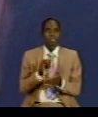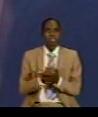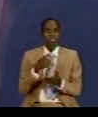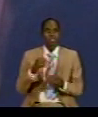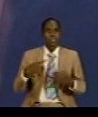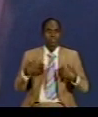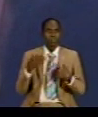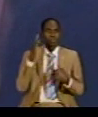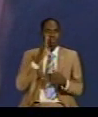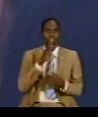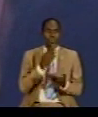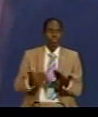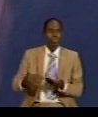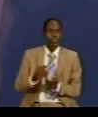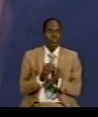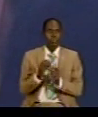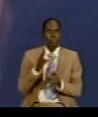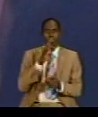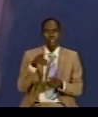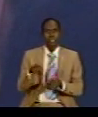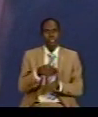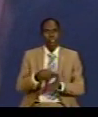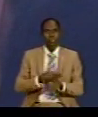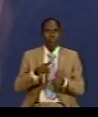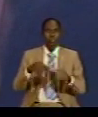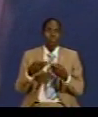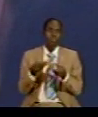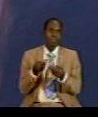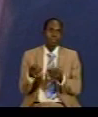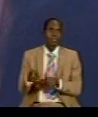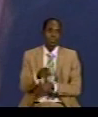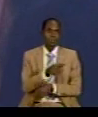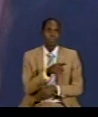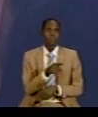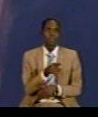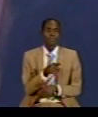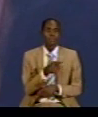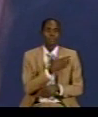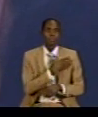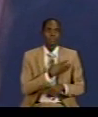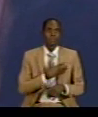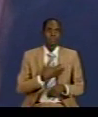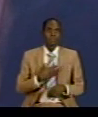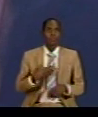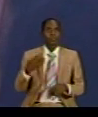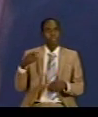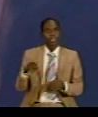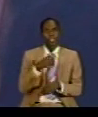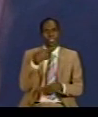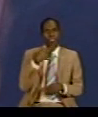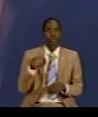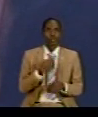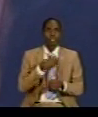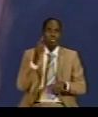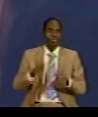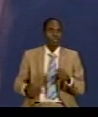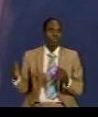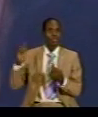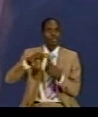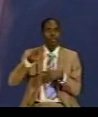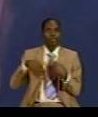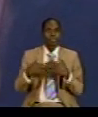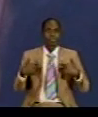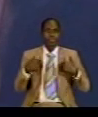and feed them. And they said, We cannot, until all the flocks be gathered together, until they roll the stone from the